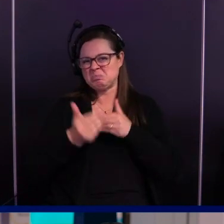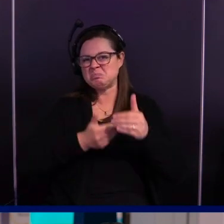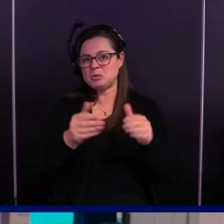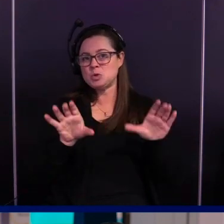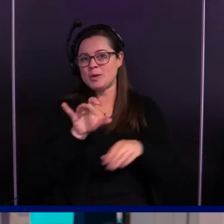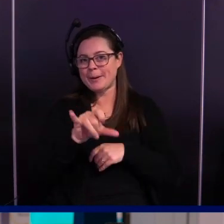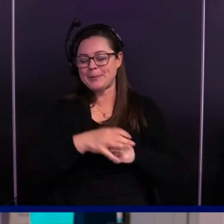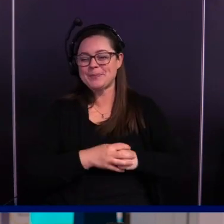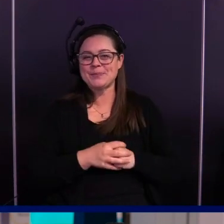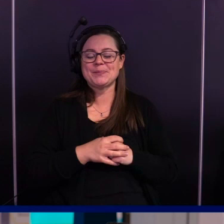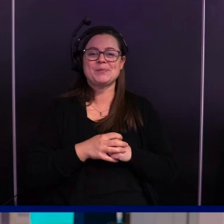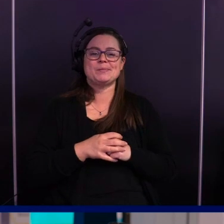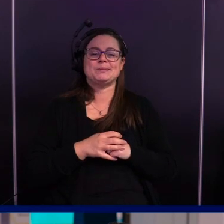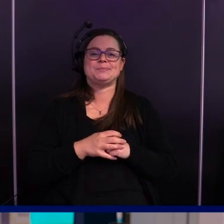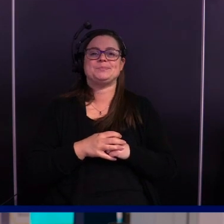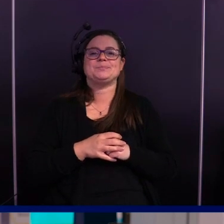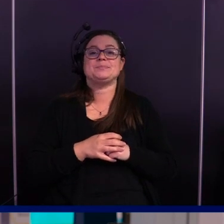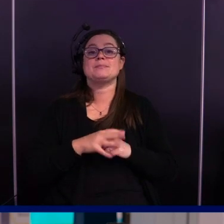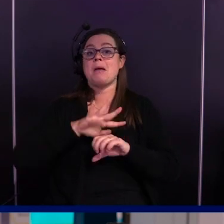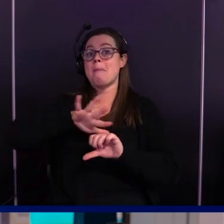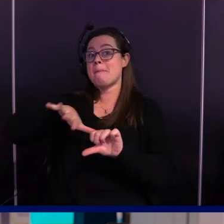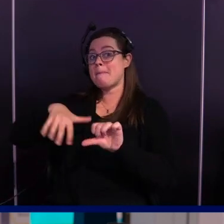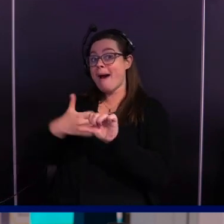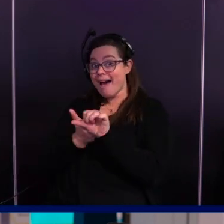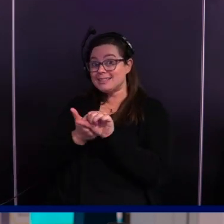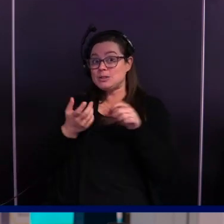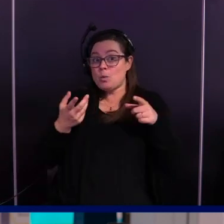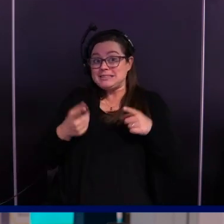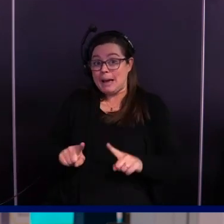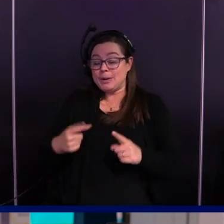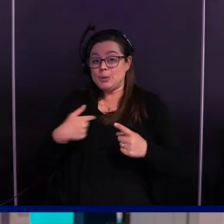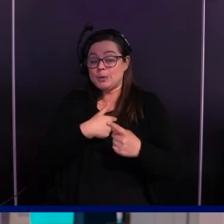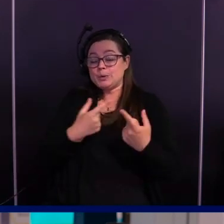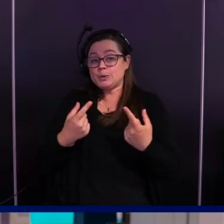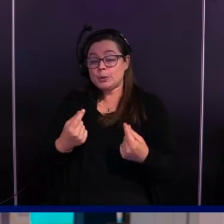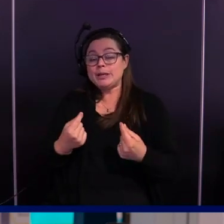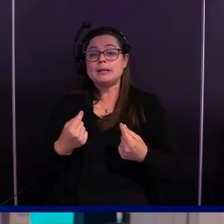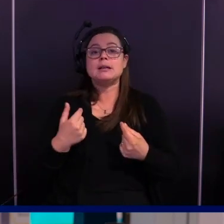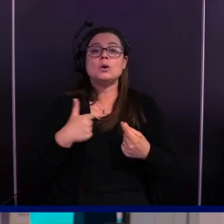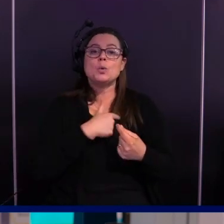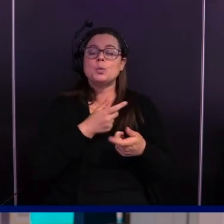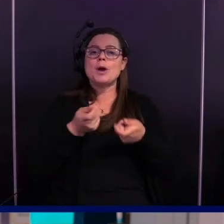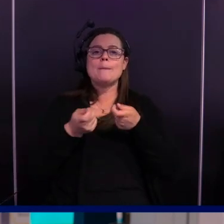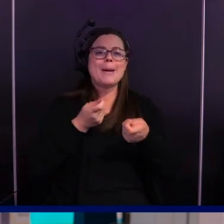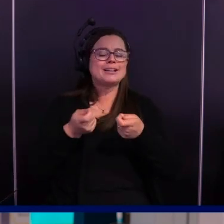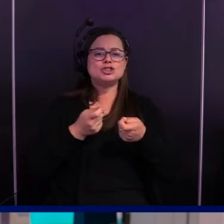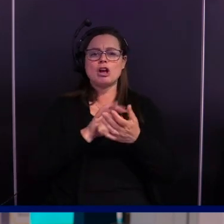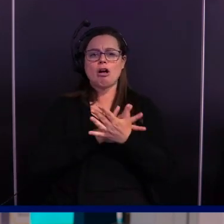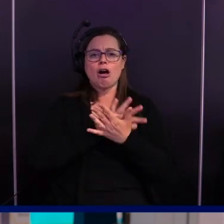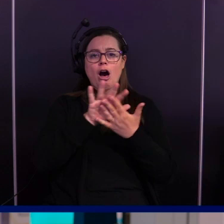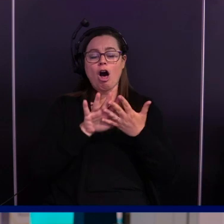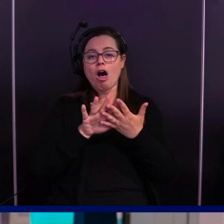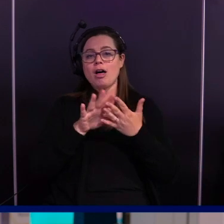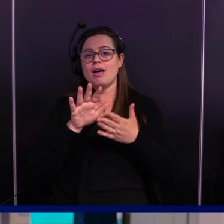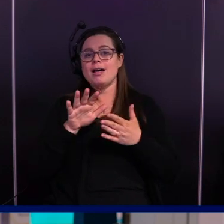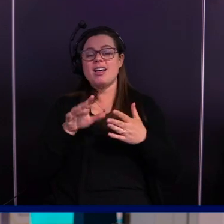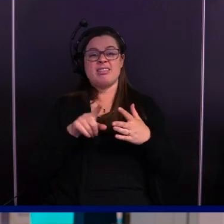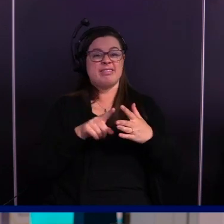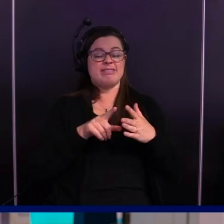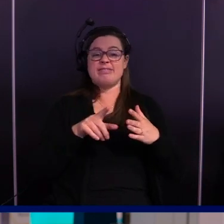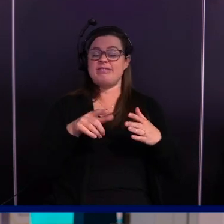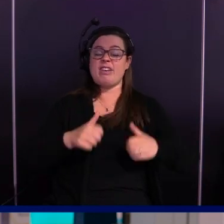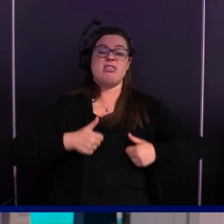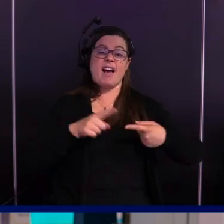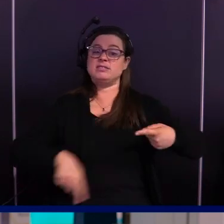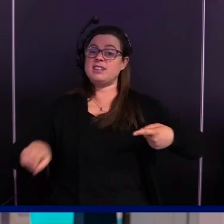now, behind the scene, what we are doing, basically, we are managing all the data lifecycle for you.